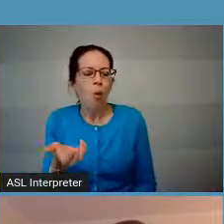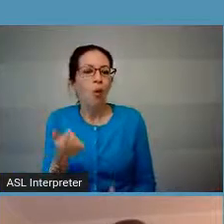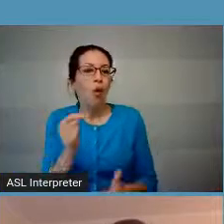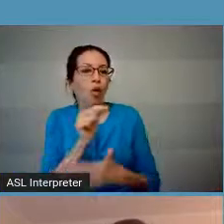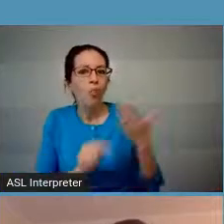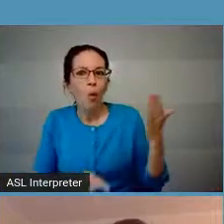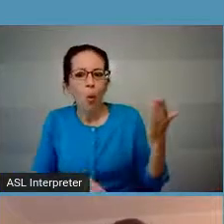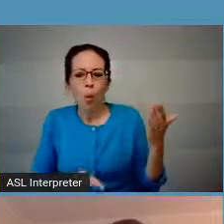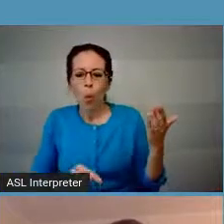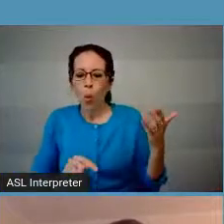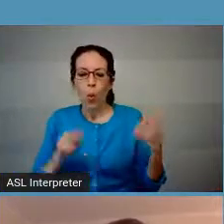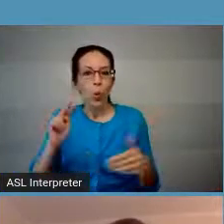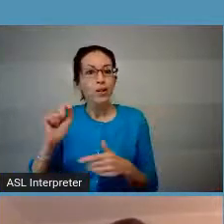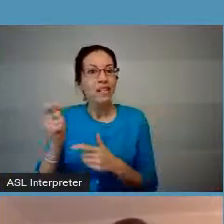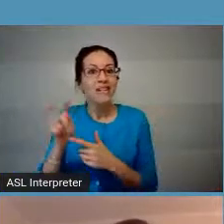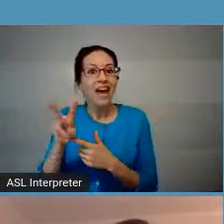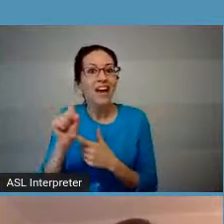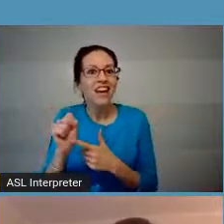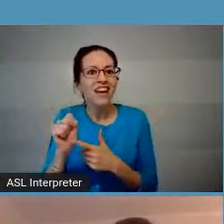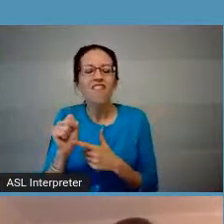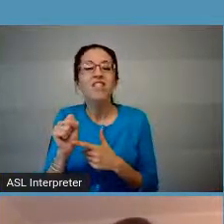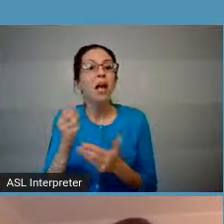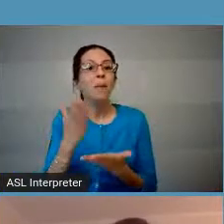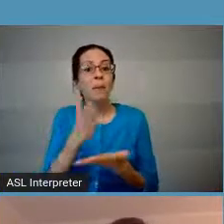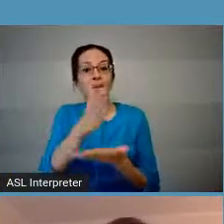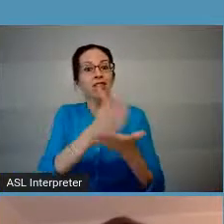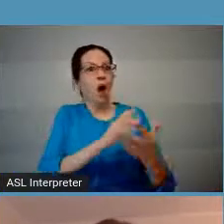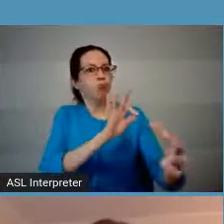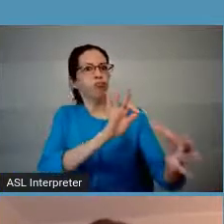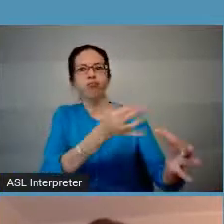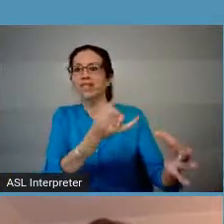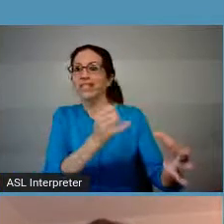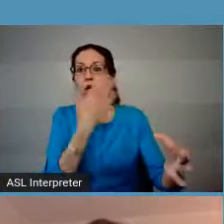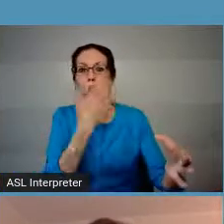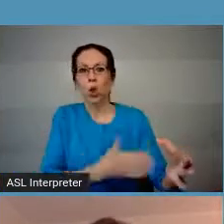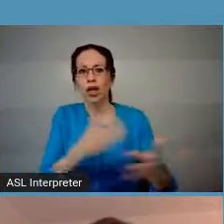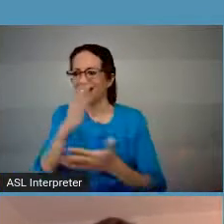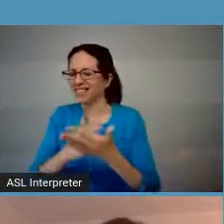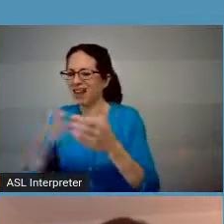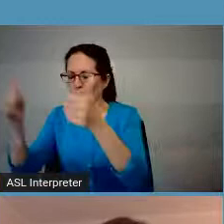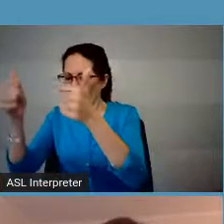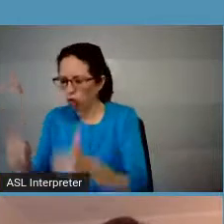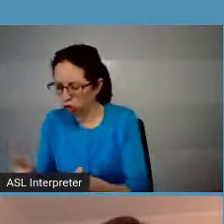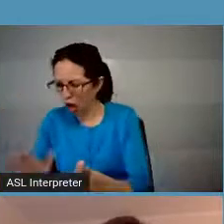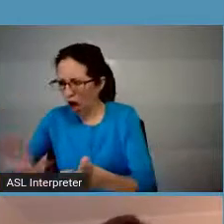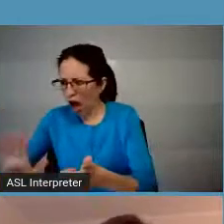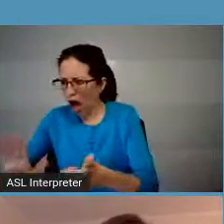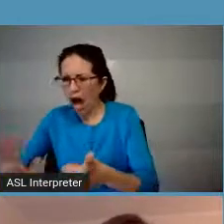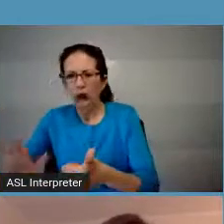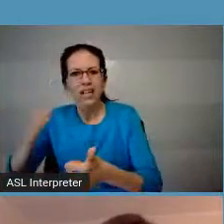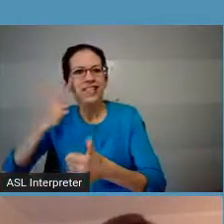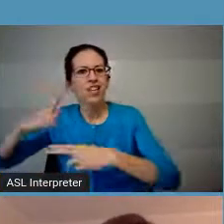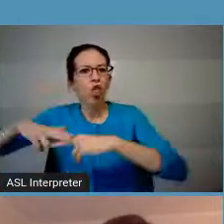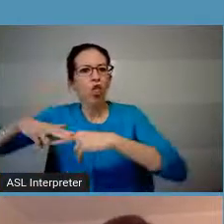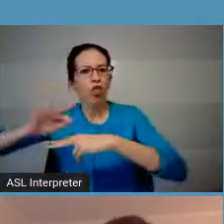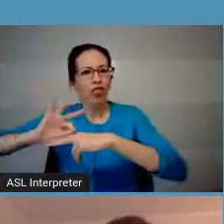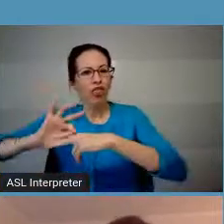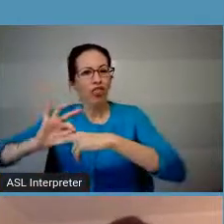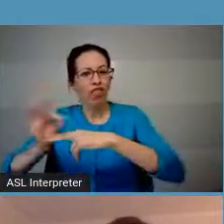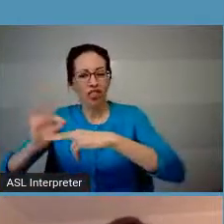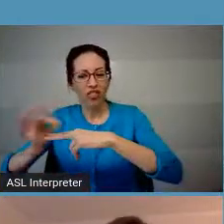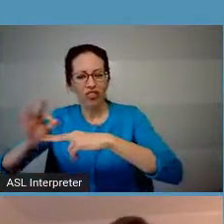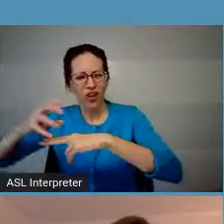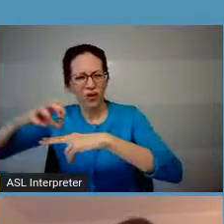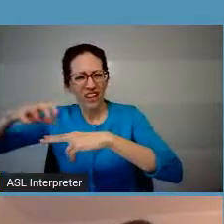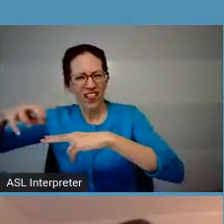negatives have begun to deteriorate at different rates, so that some of the image layer is pulling away from some of the base layer, and you get that crinkly